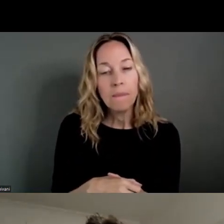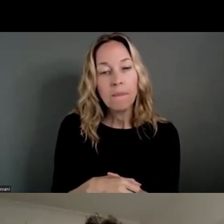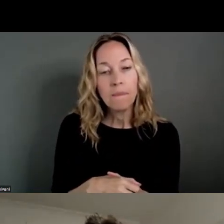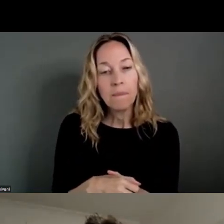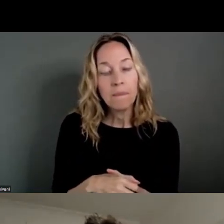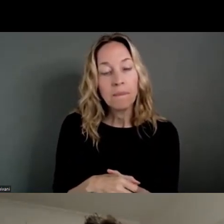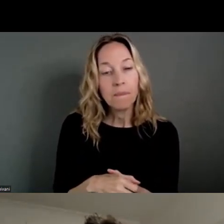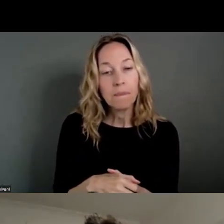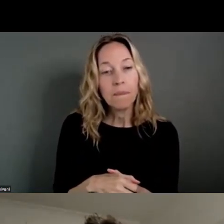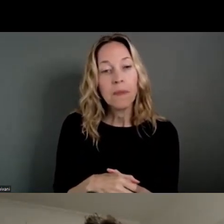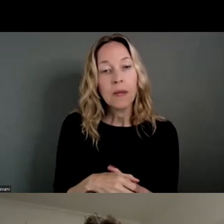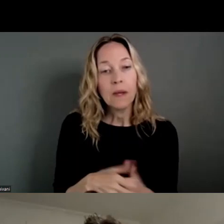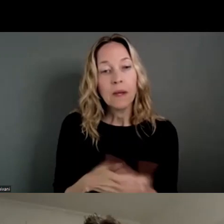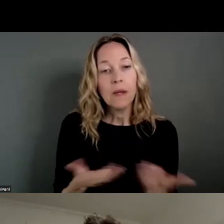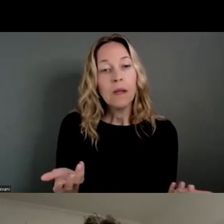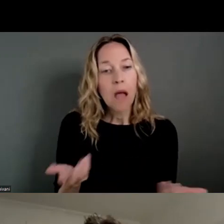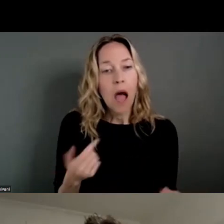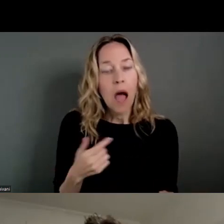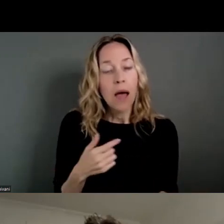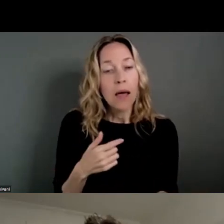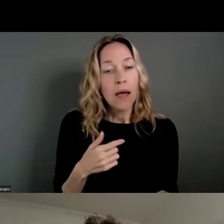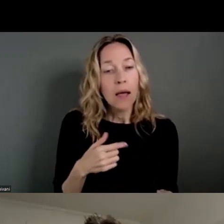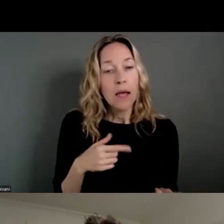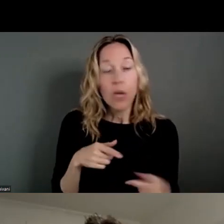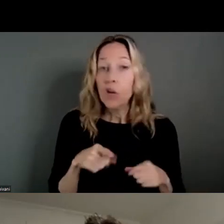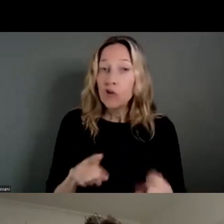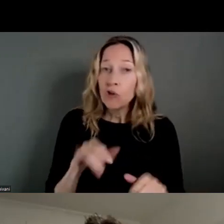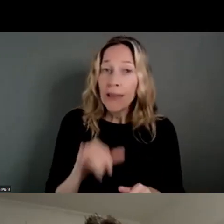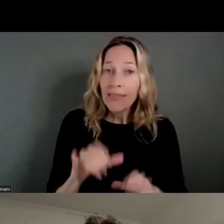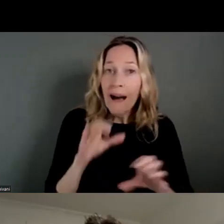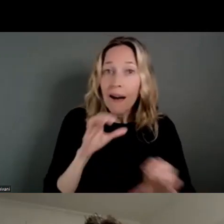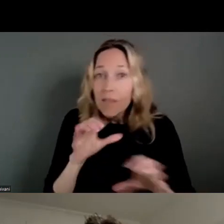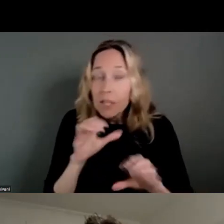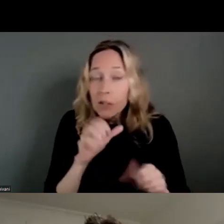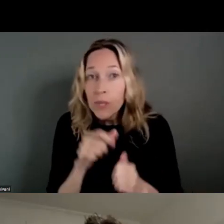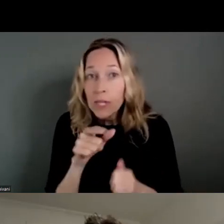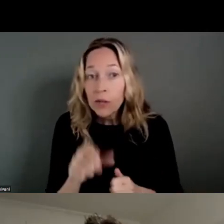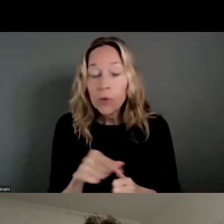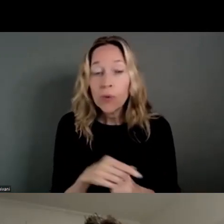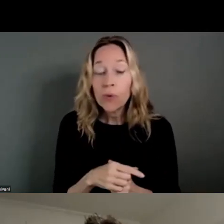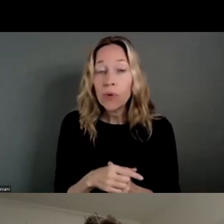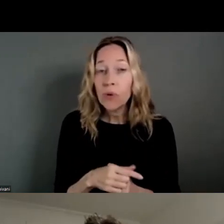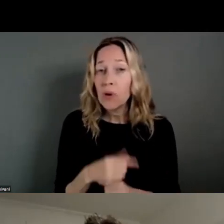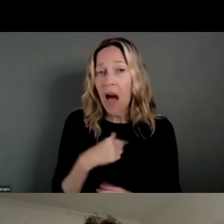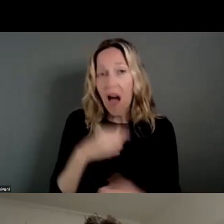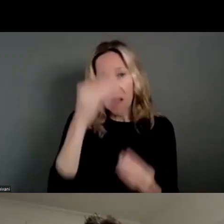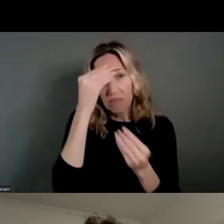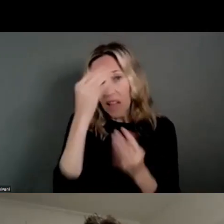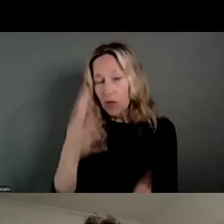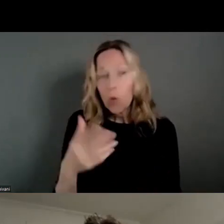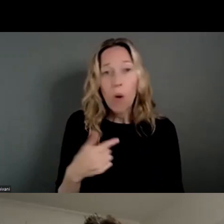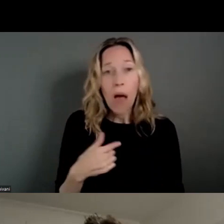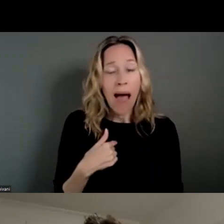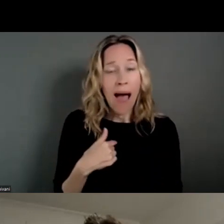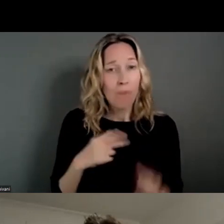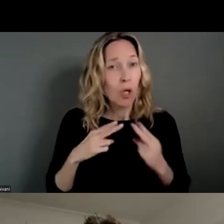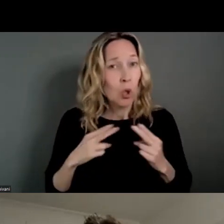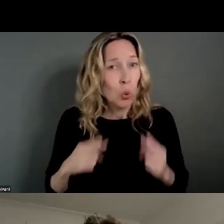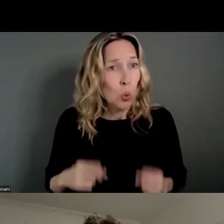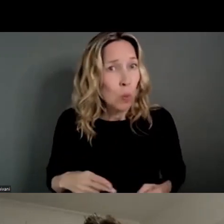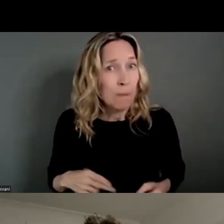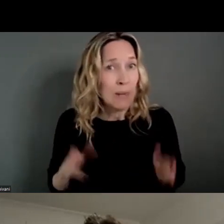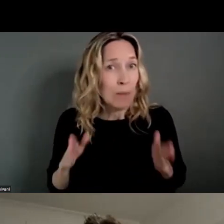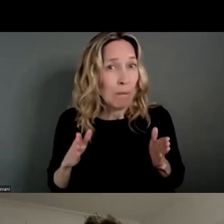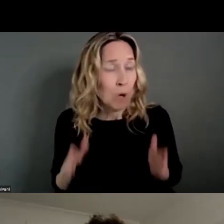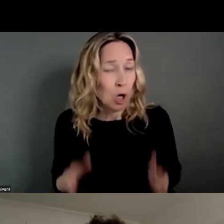that conversation, I'm also seeing, I want to put straight out there to you, I'm a human being and I will do my best, but I may